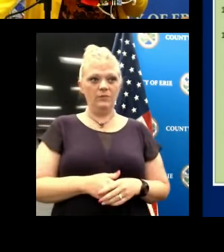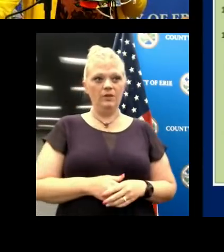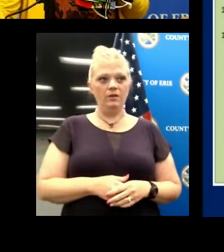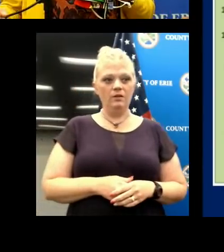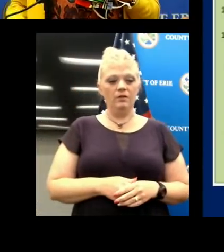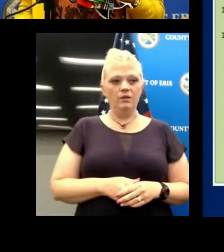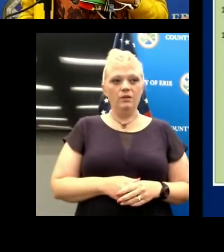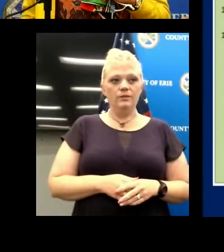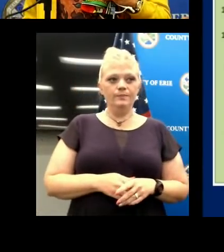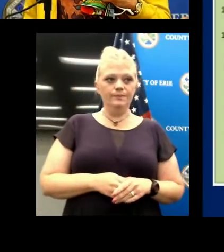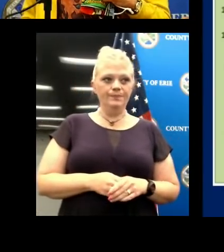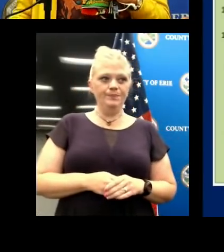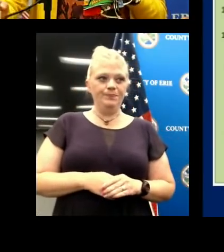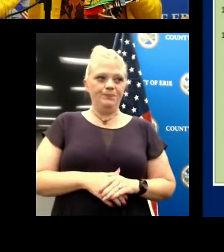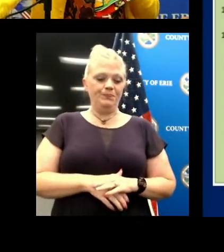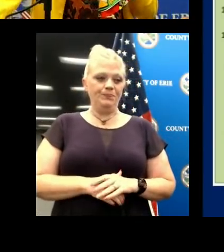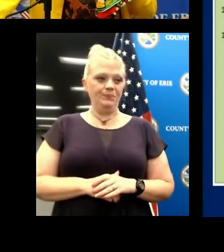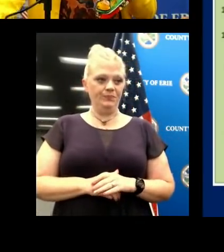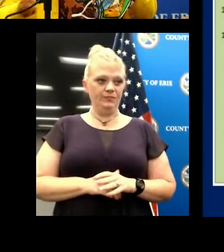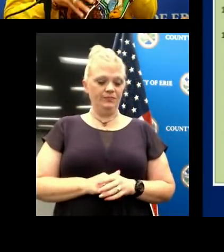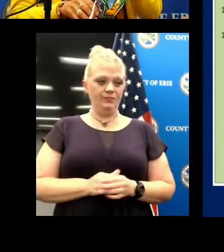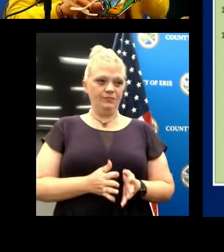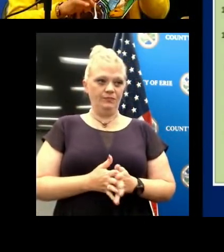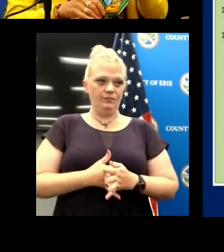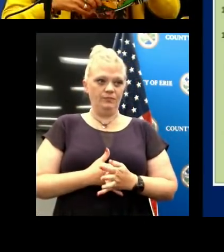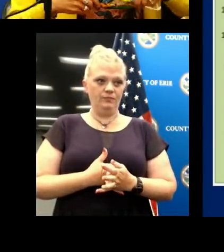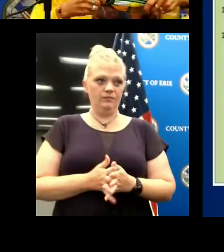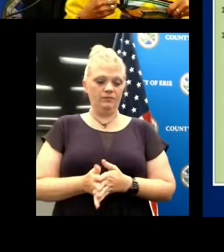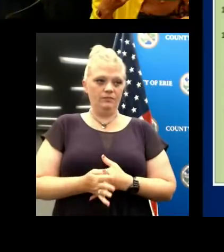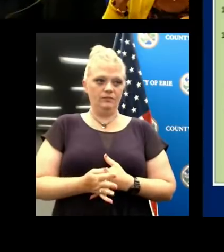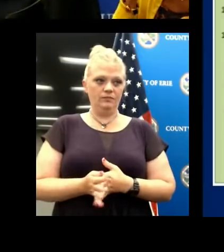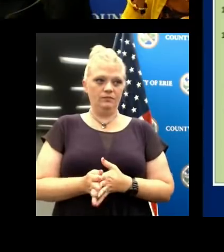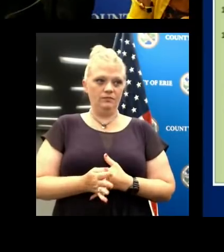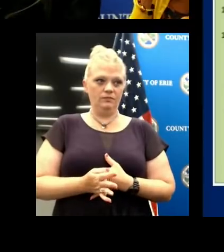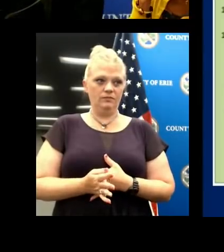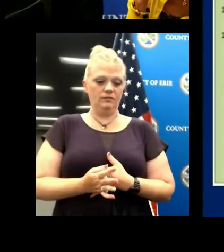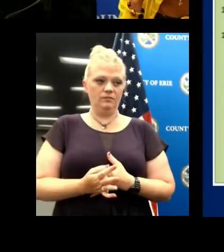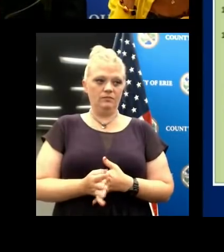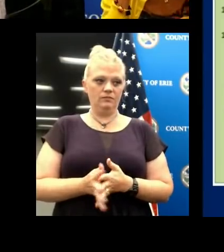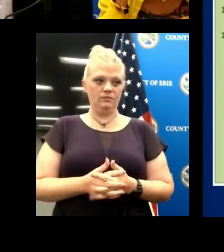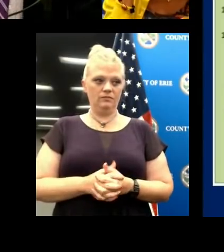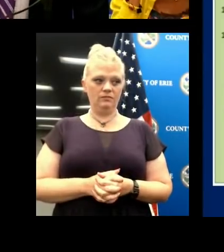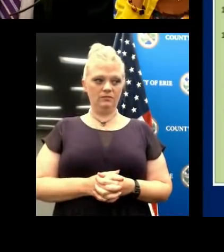to our county executive. Thanks.